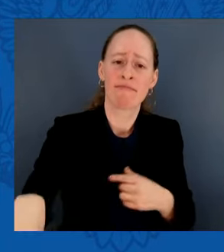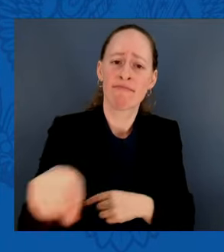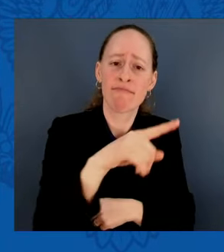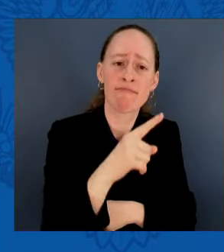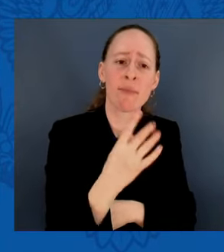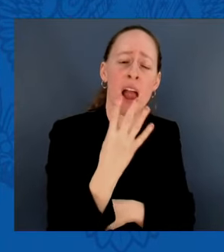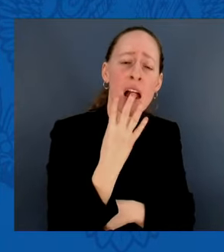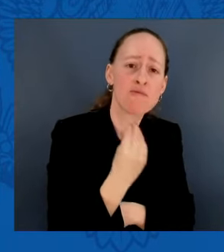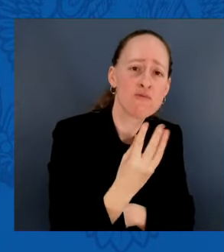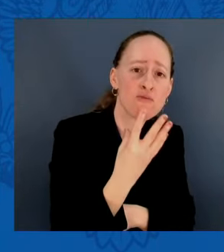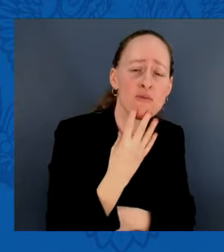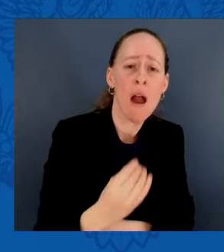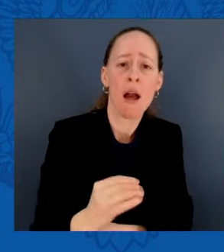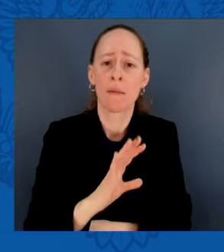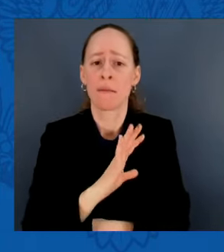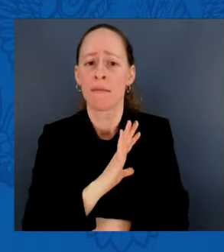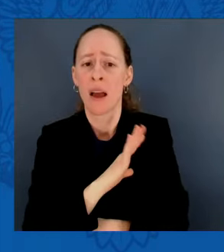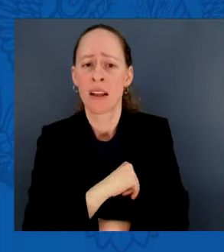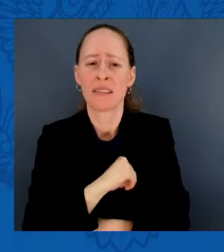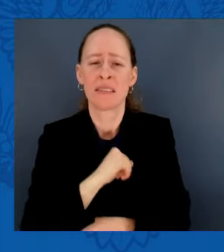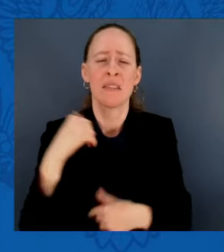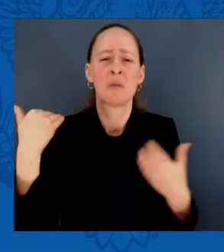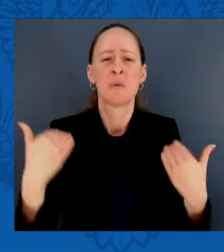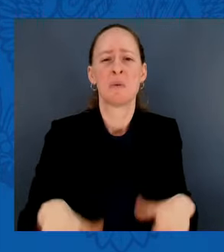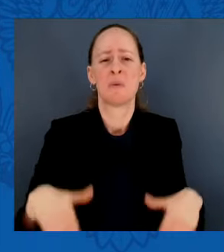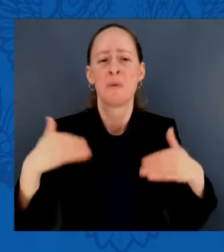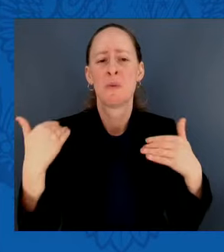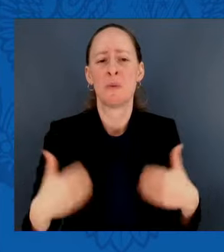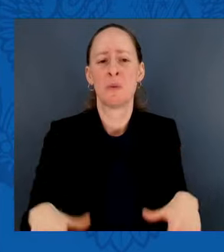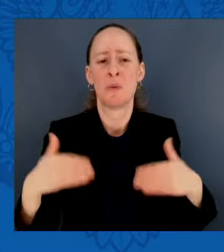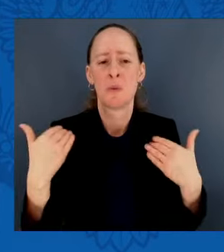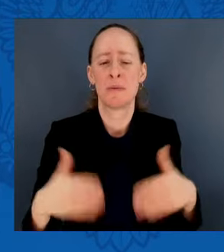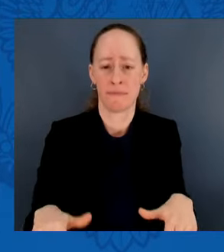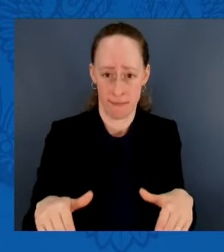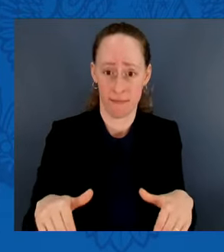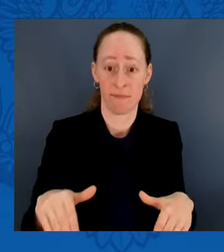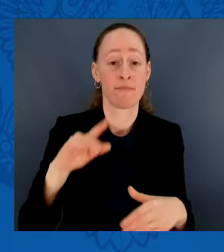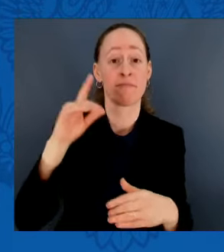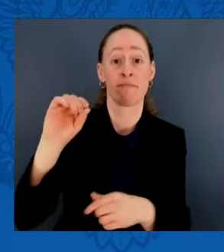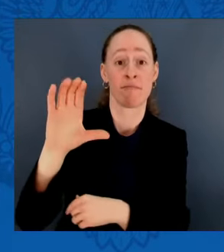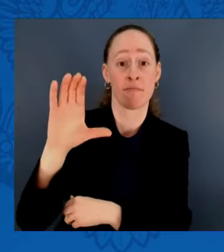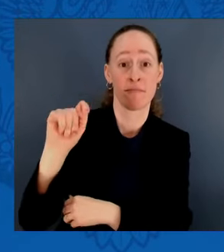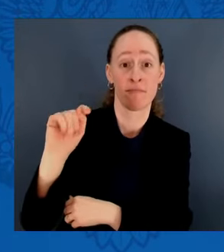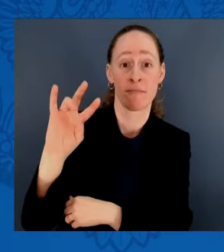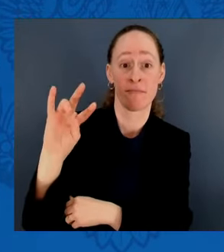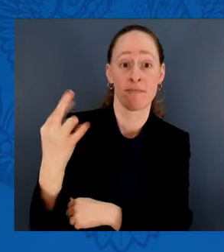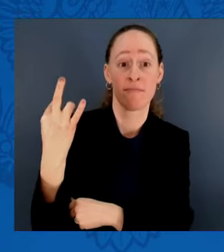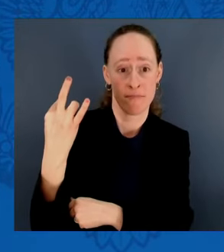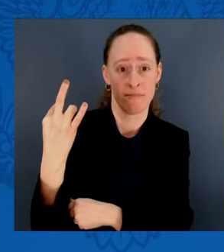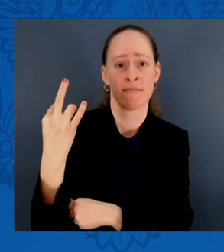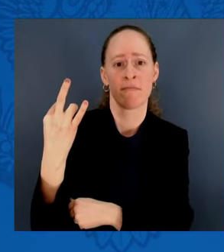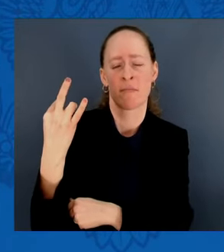This crisis began on October 7th with a massacre by a terrorist group called Hamas, as you all know.